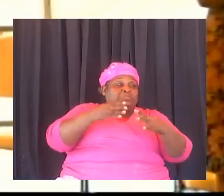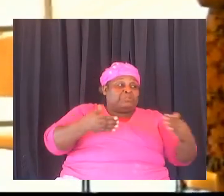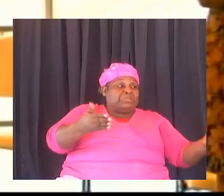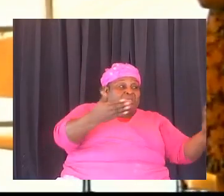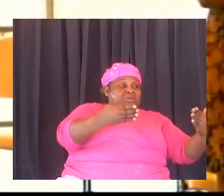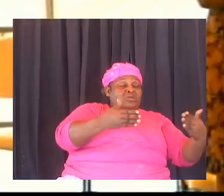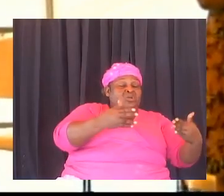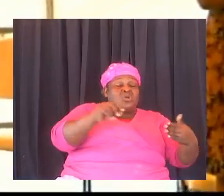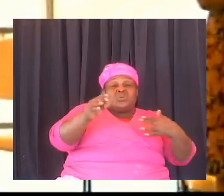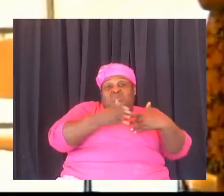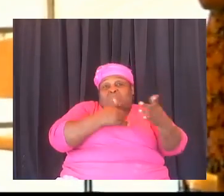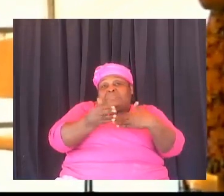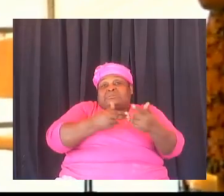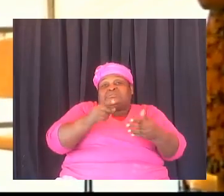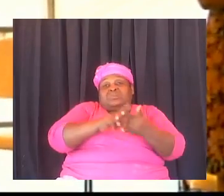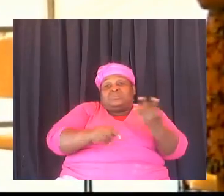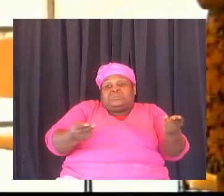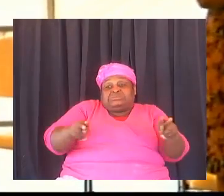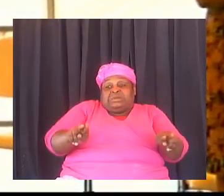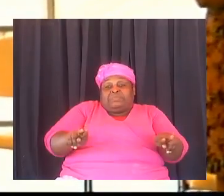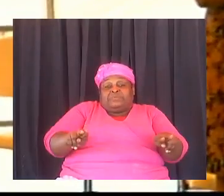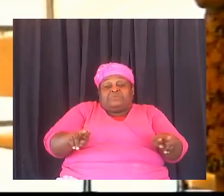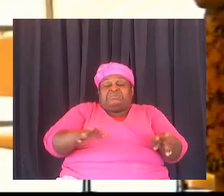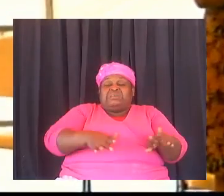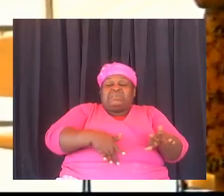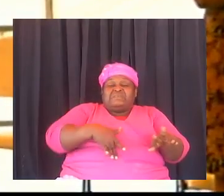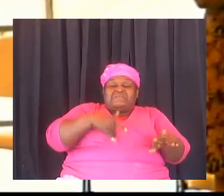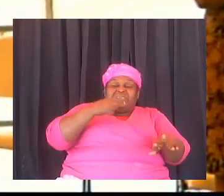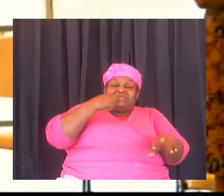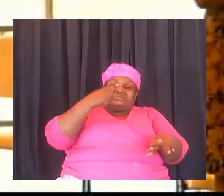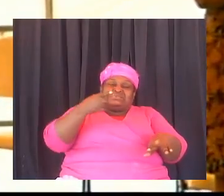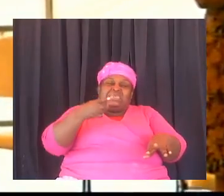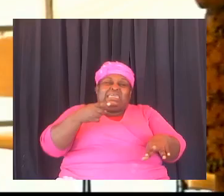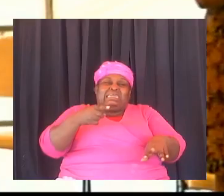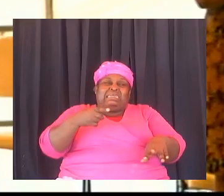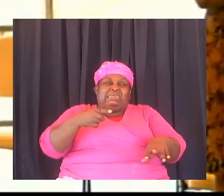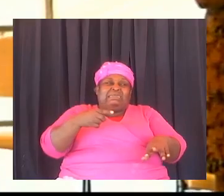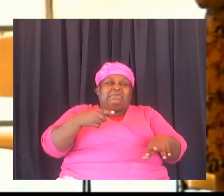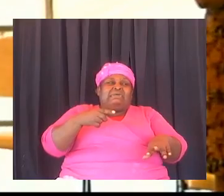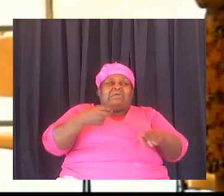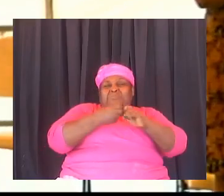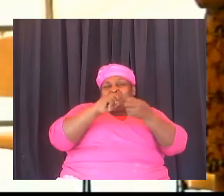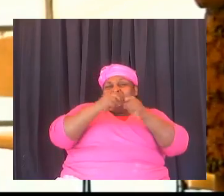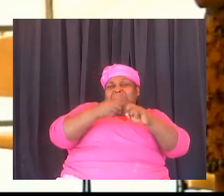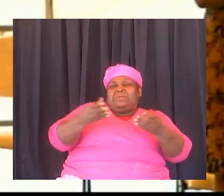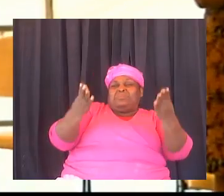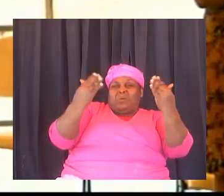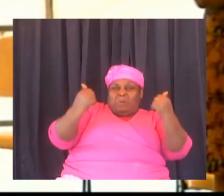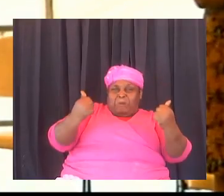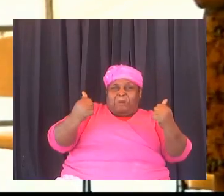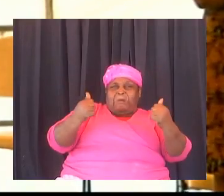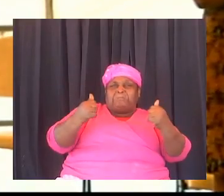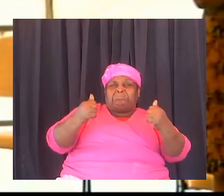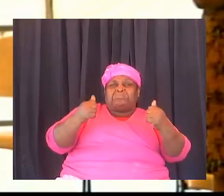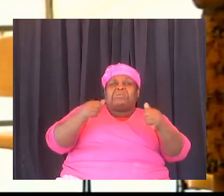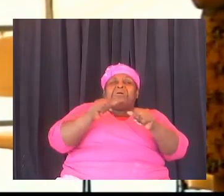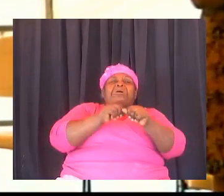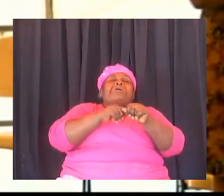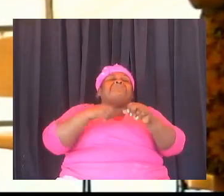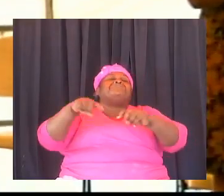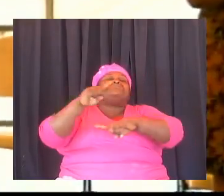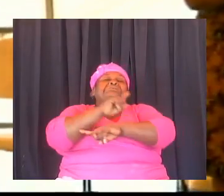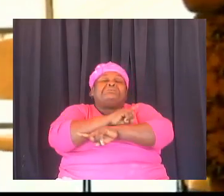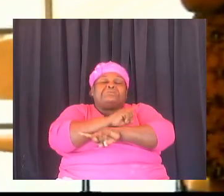know, I feel that I can say that obstacles come in our way almost every single day.